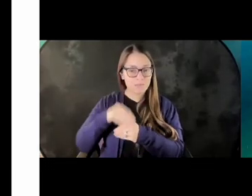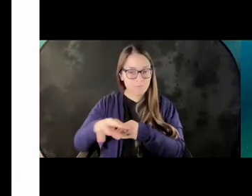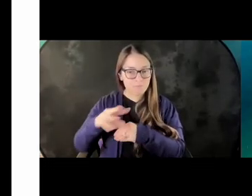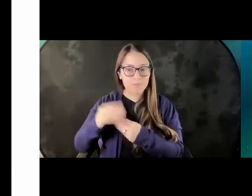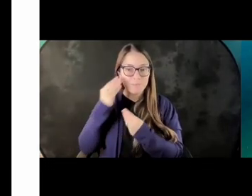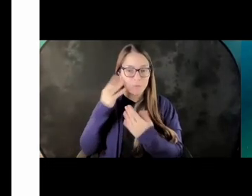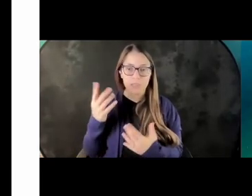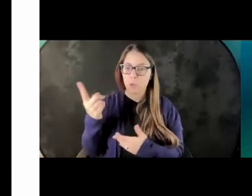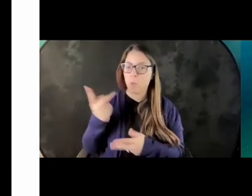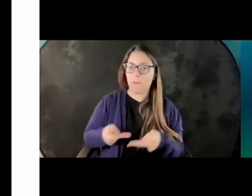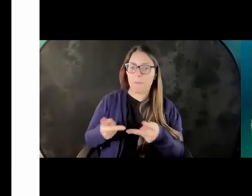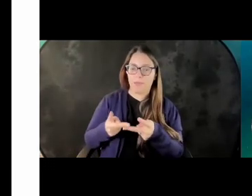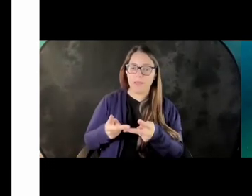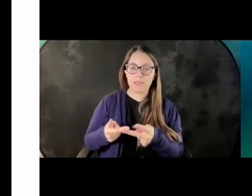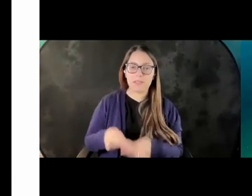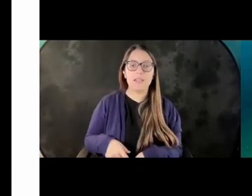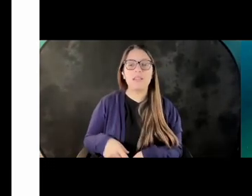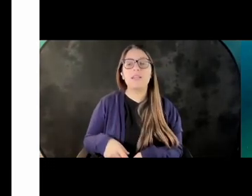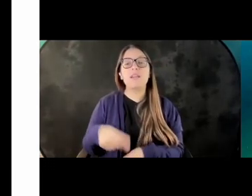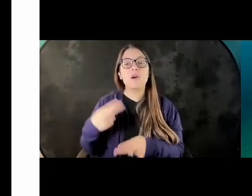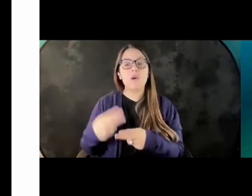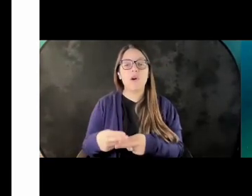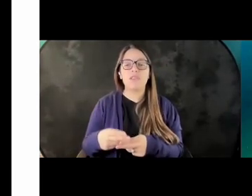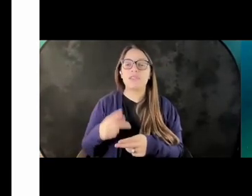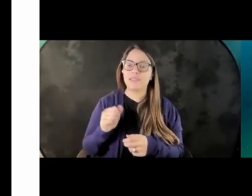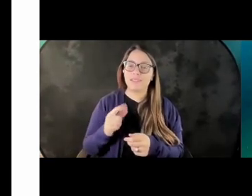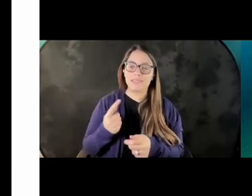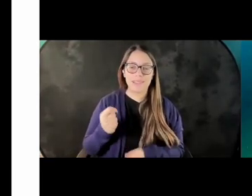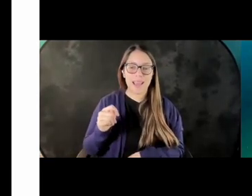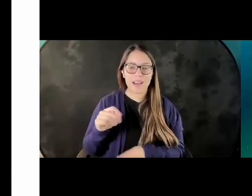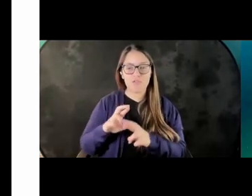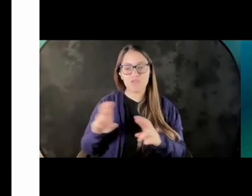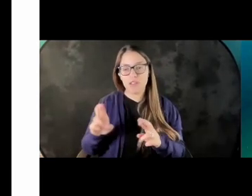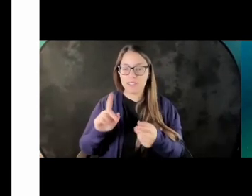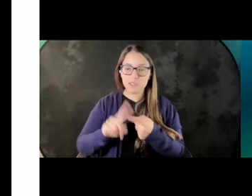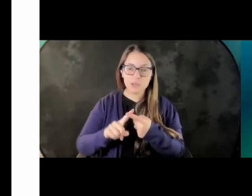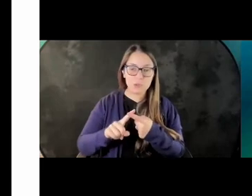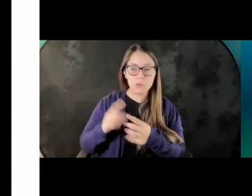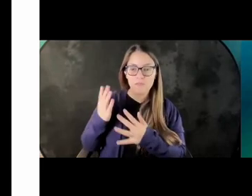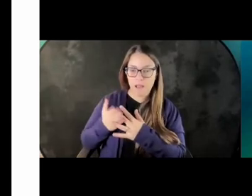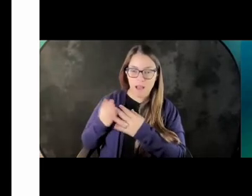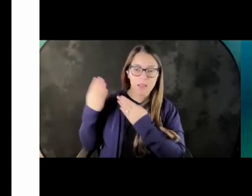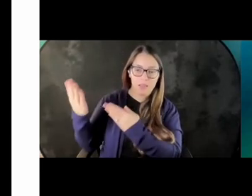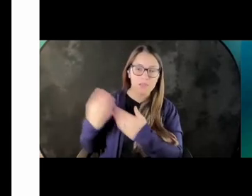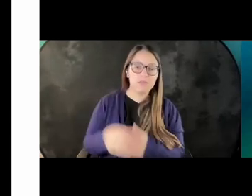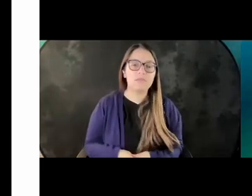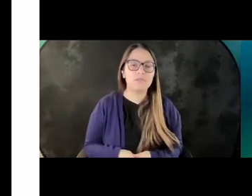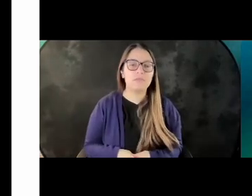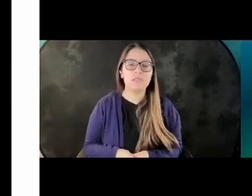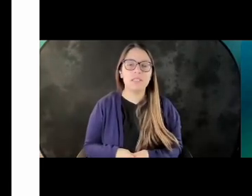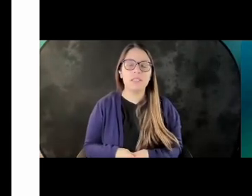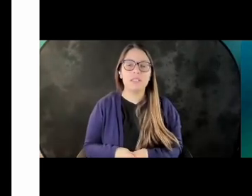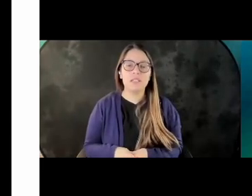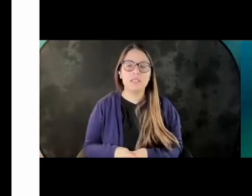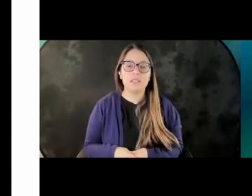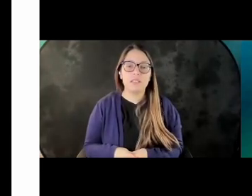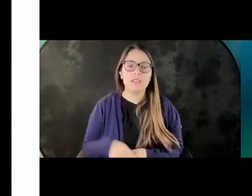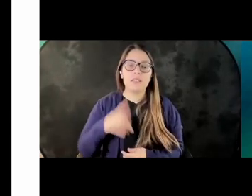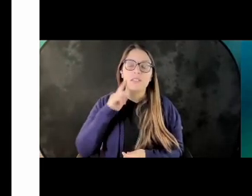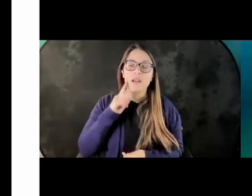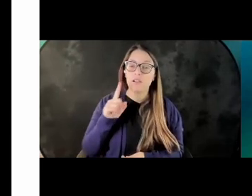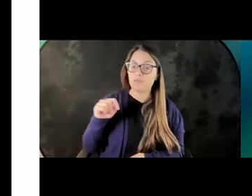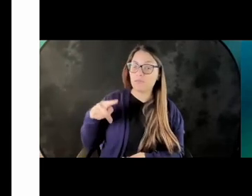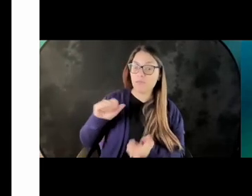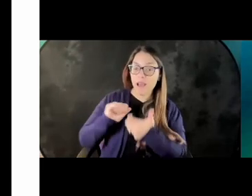and it's called Get Ready to File. It includes tips on requesting a PIN to prevent someone else